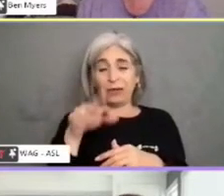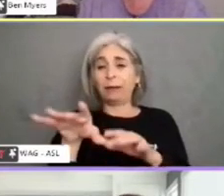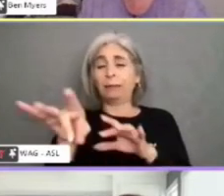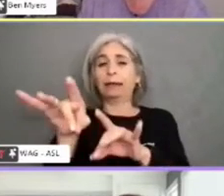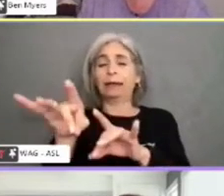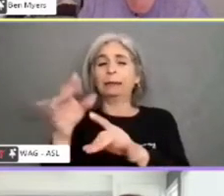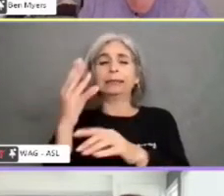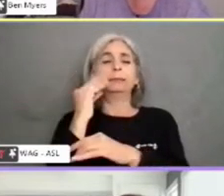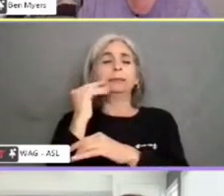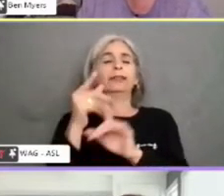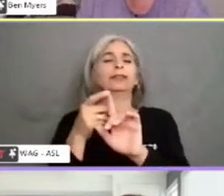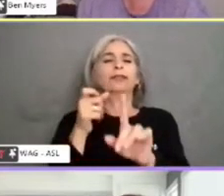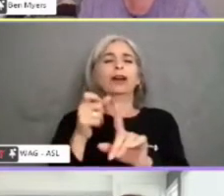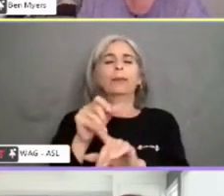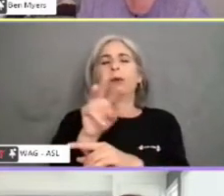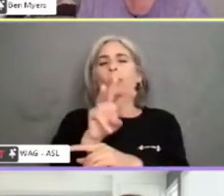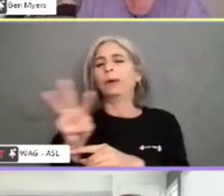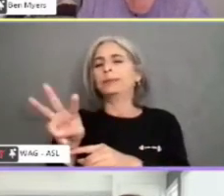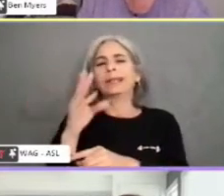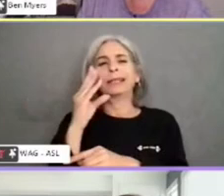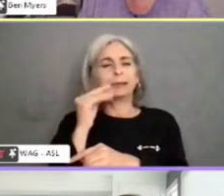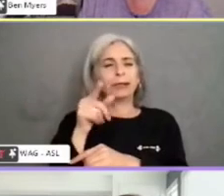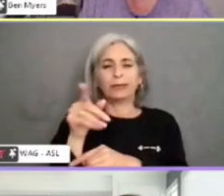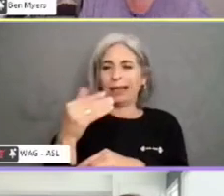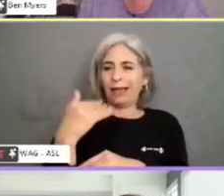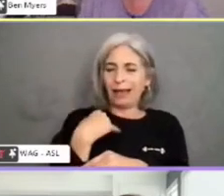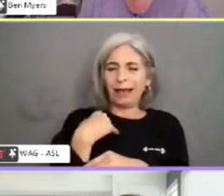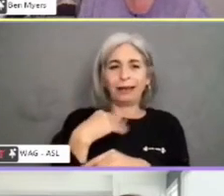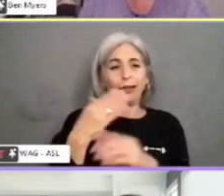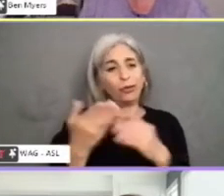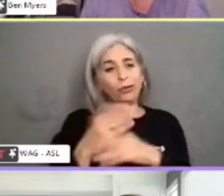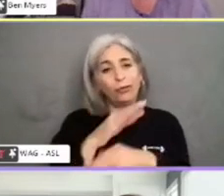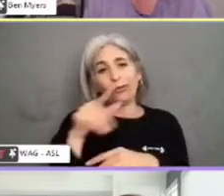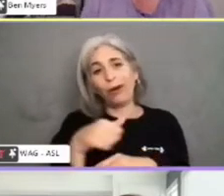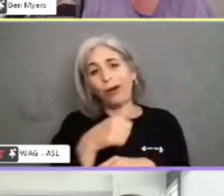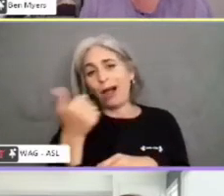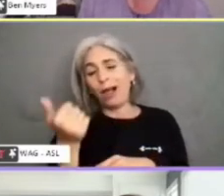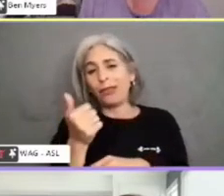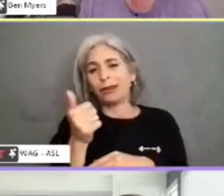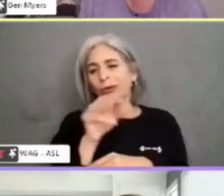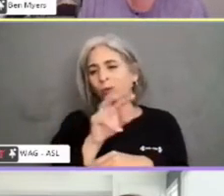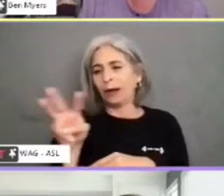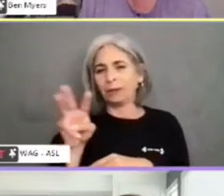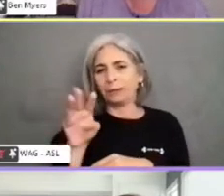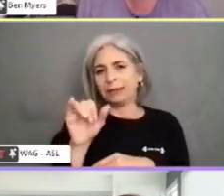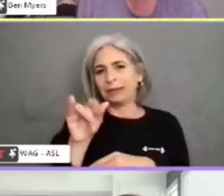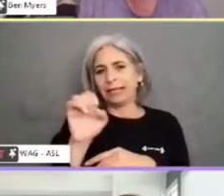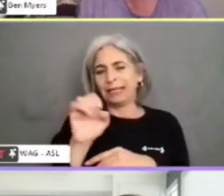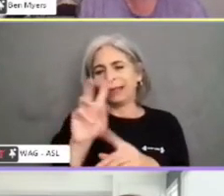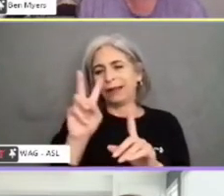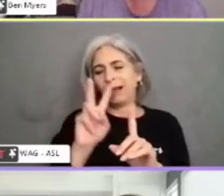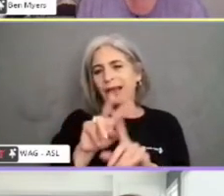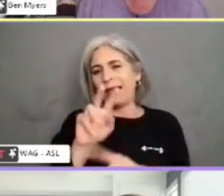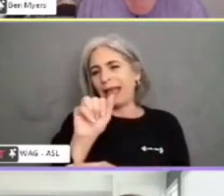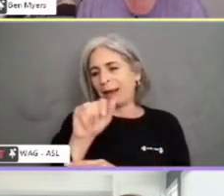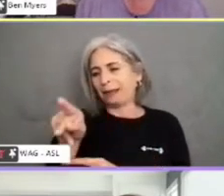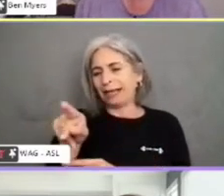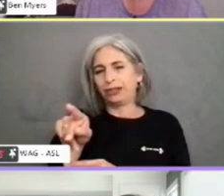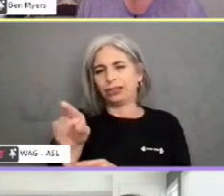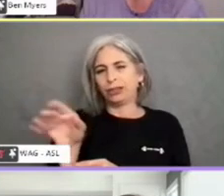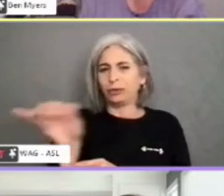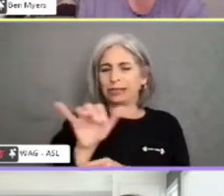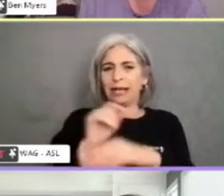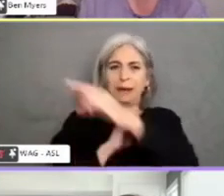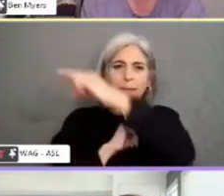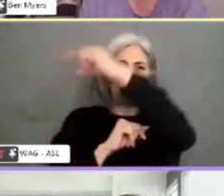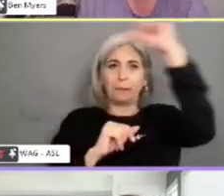experiences from websites and experiences they've had through other sites and applications in the same browser. And